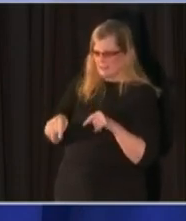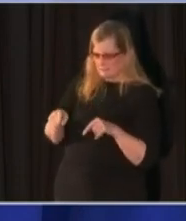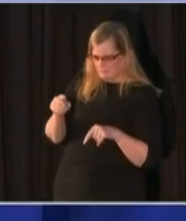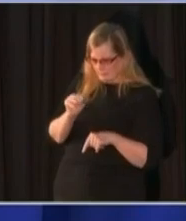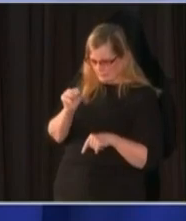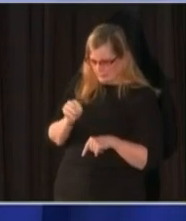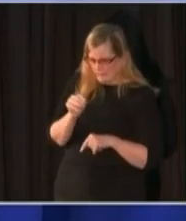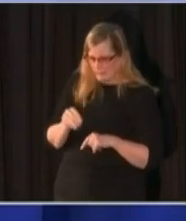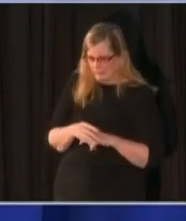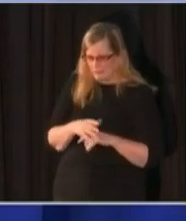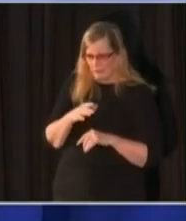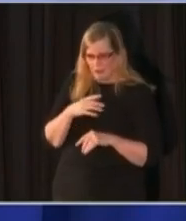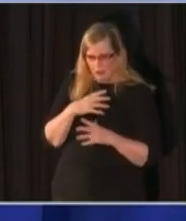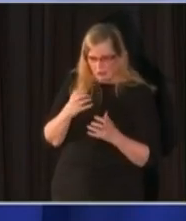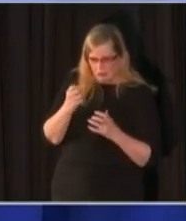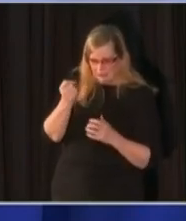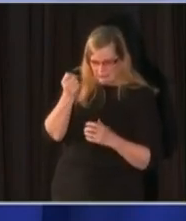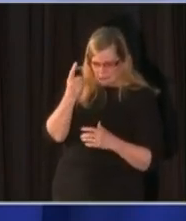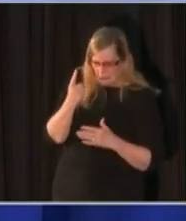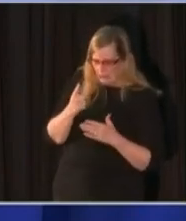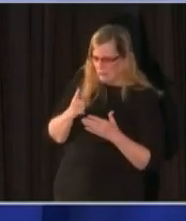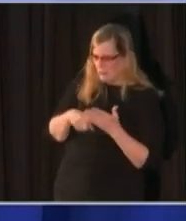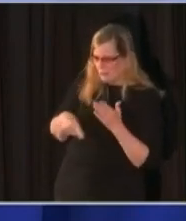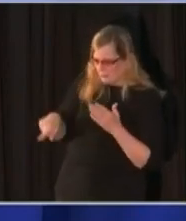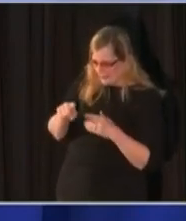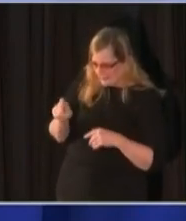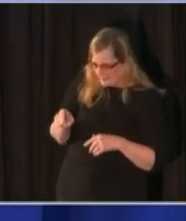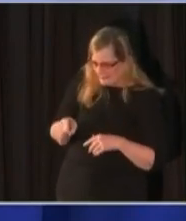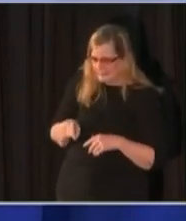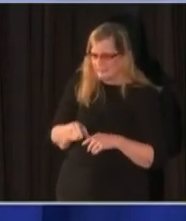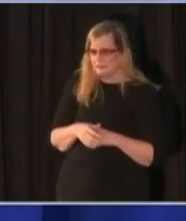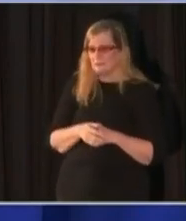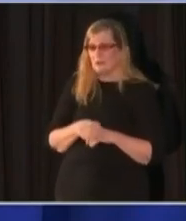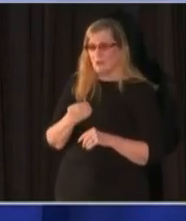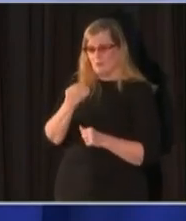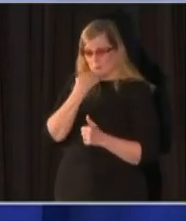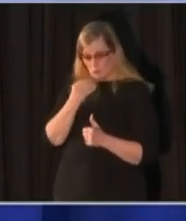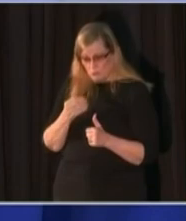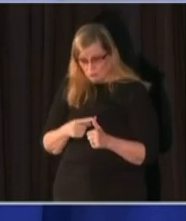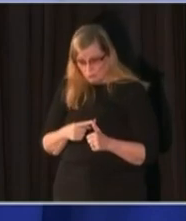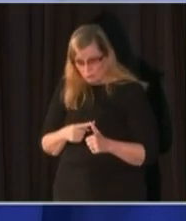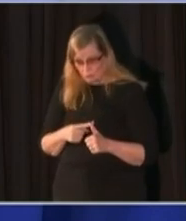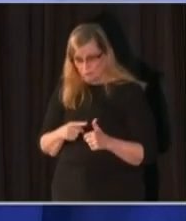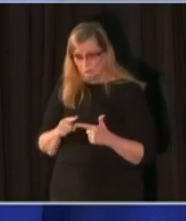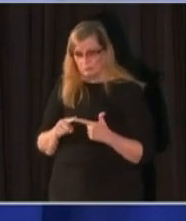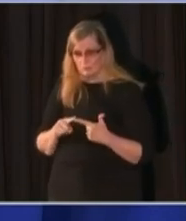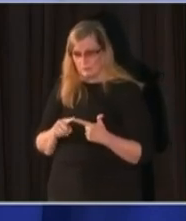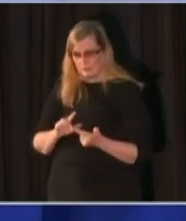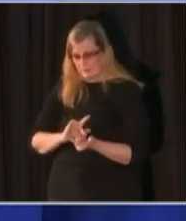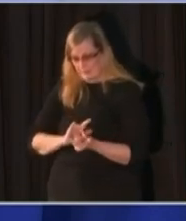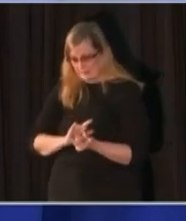what they need, and that would include a need for food as well as for